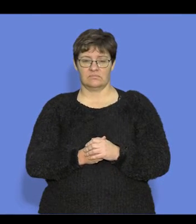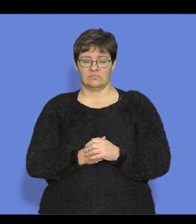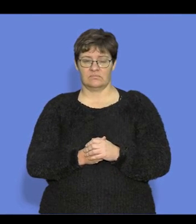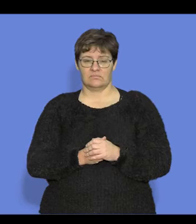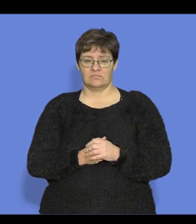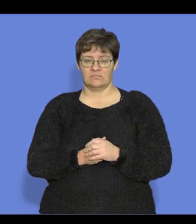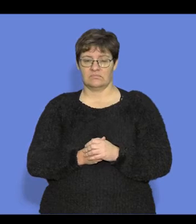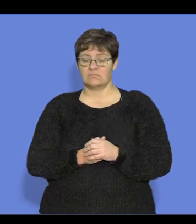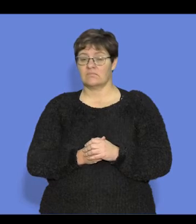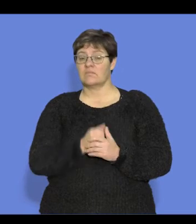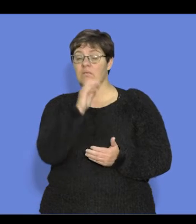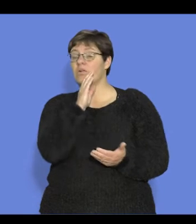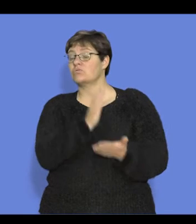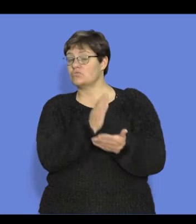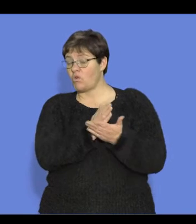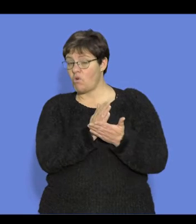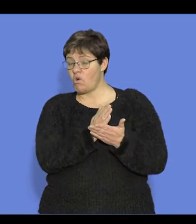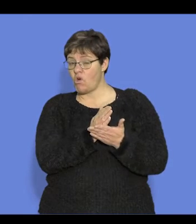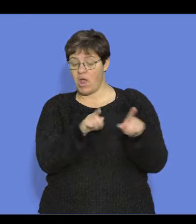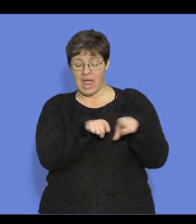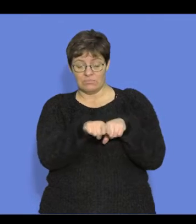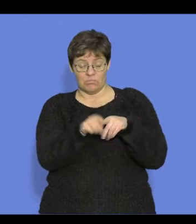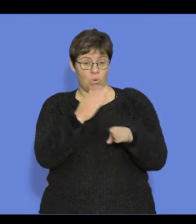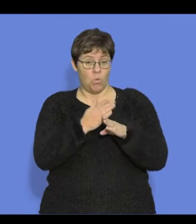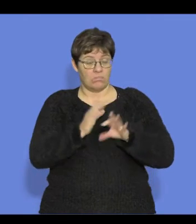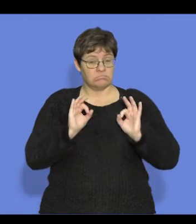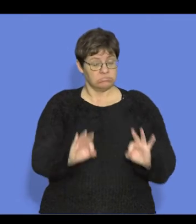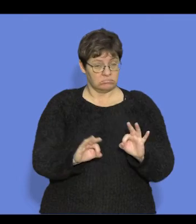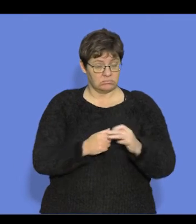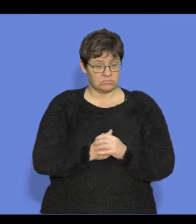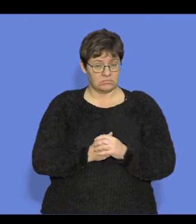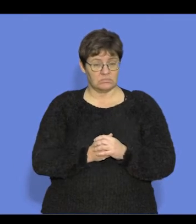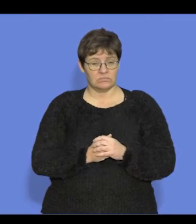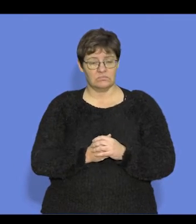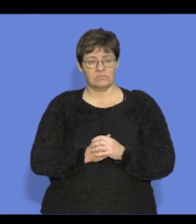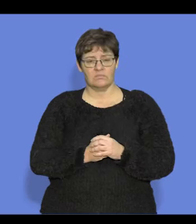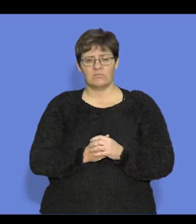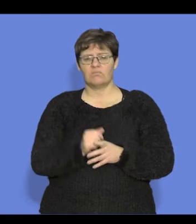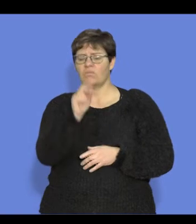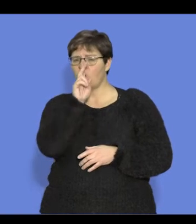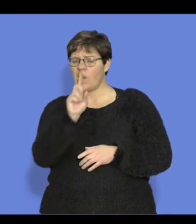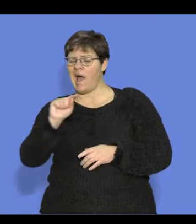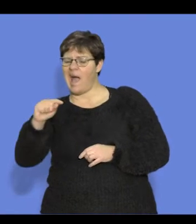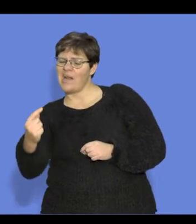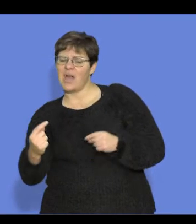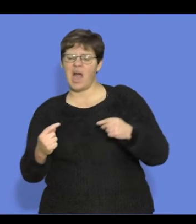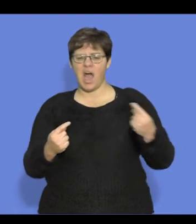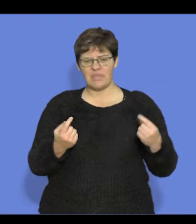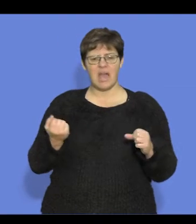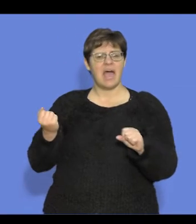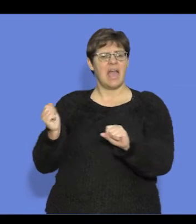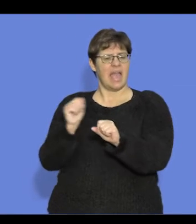Then, to make sure that the experiment actually works, they need to look at what other factors could